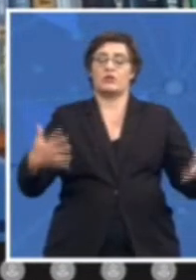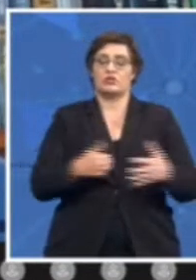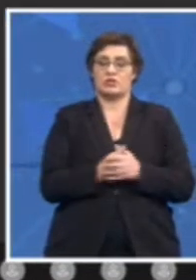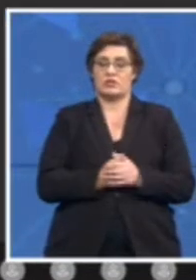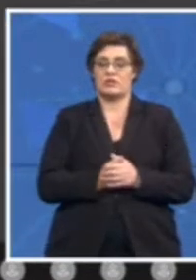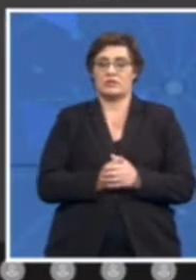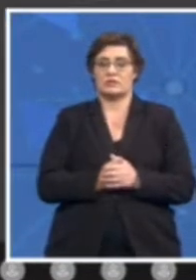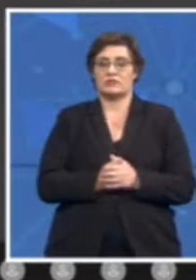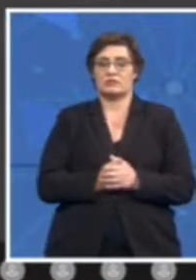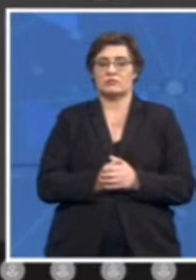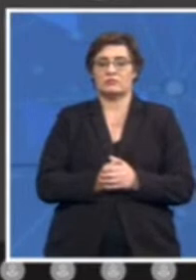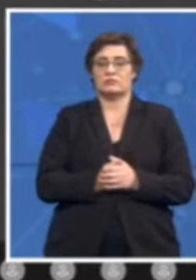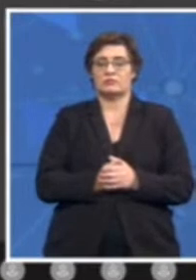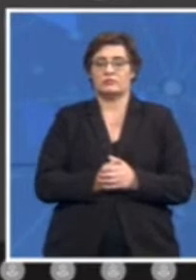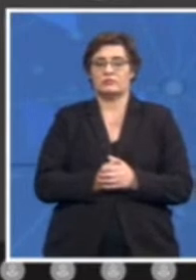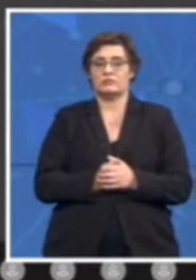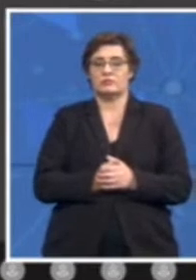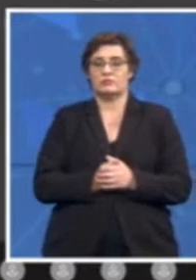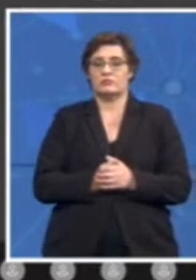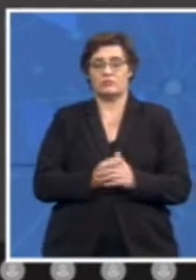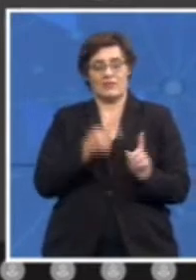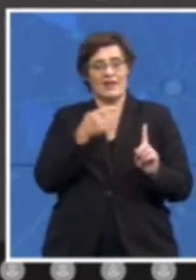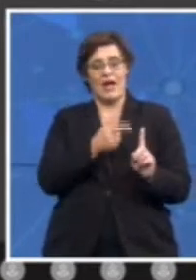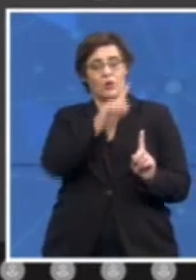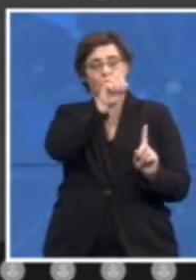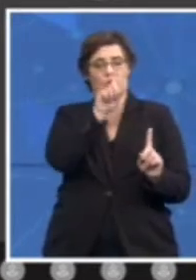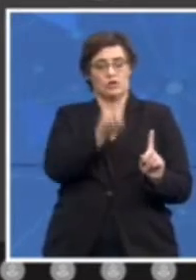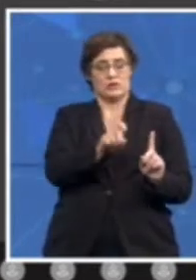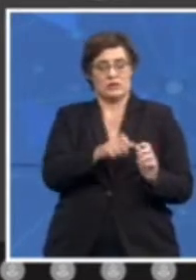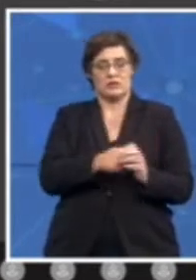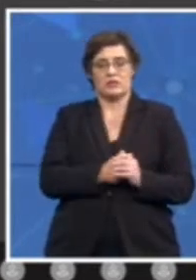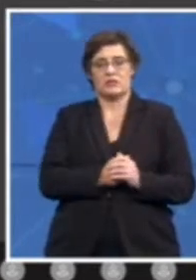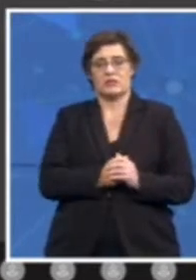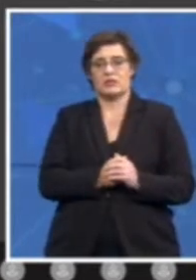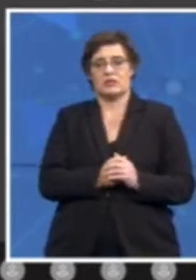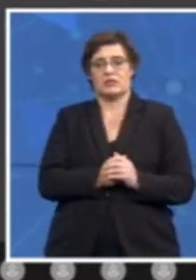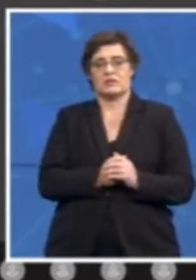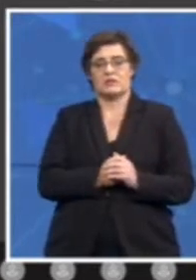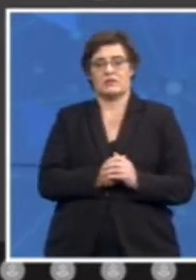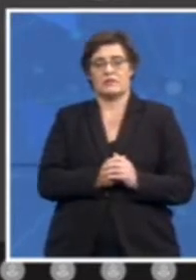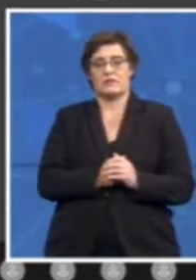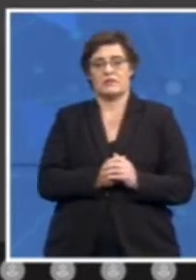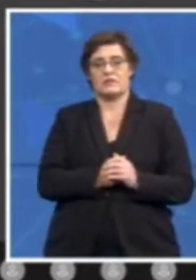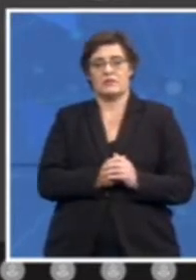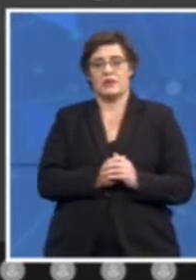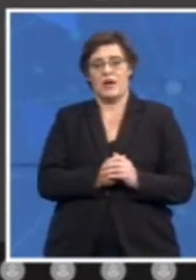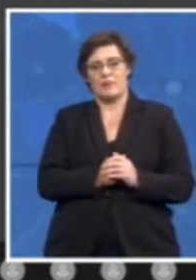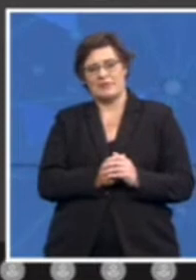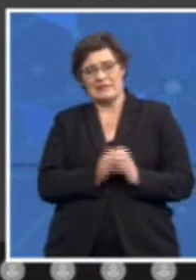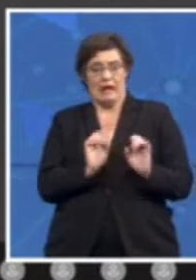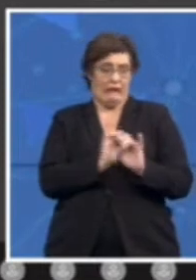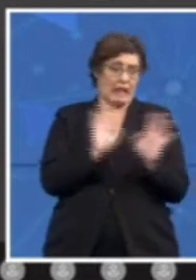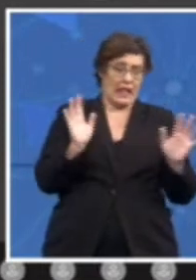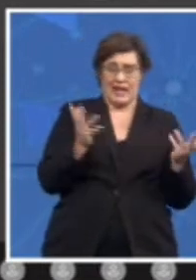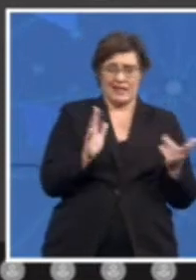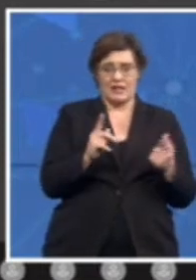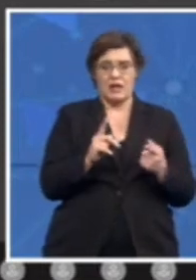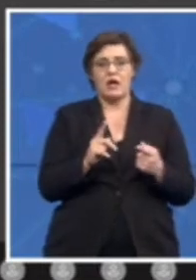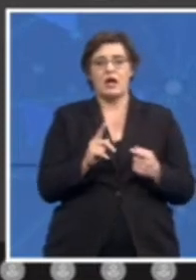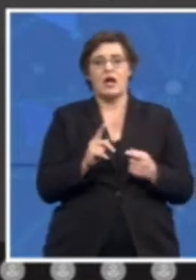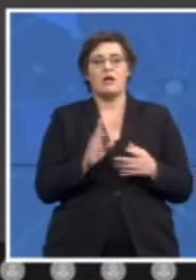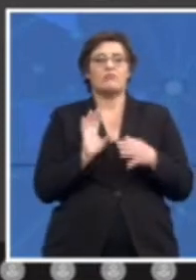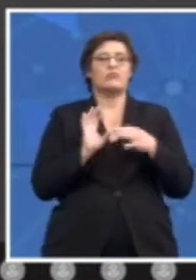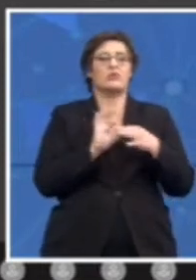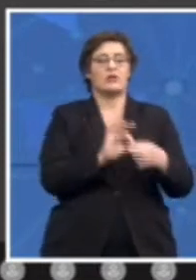this question, okay, it's a bit fuzzy. It relates to comments. There have been comments